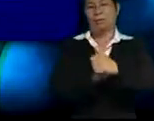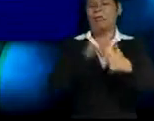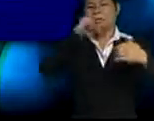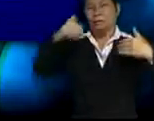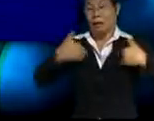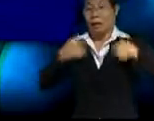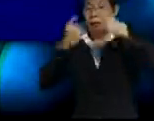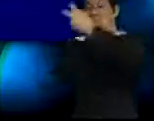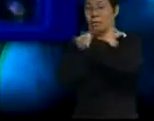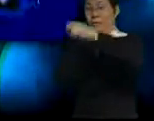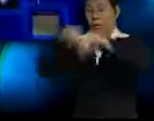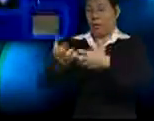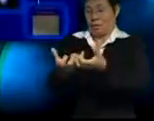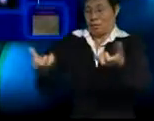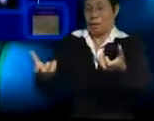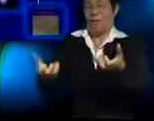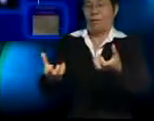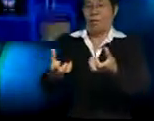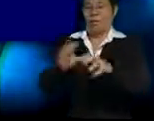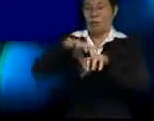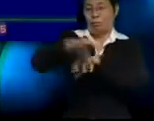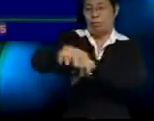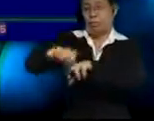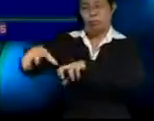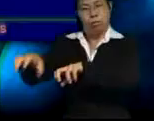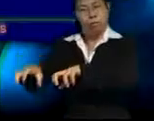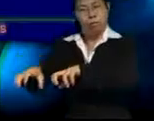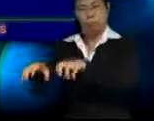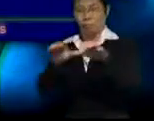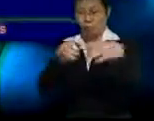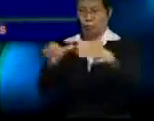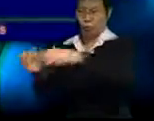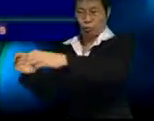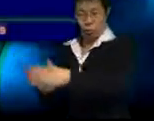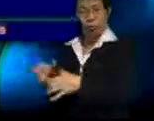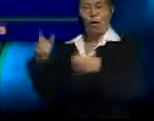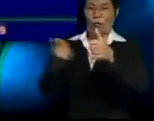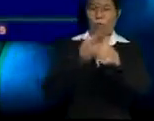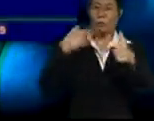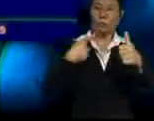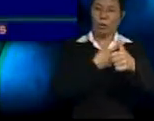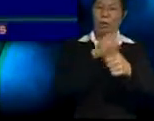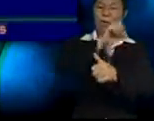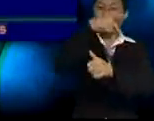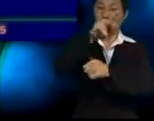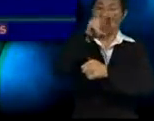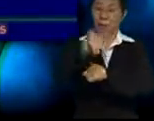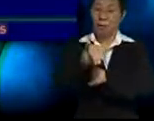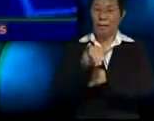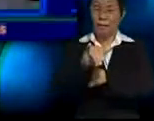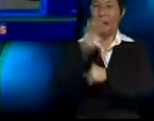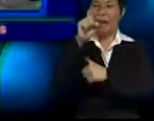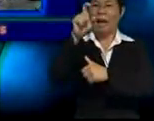Invertebrates can be divided into many groups. First, we have the spiny